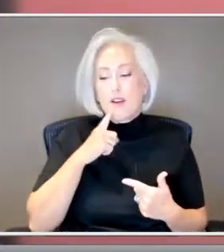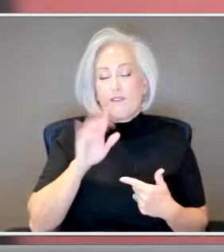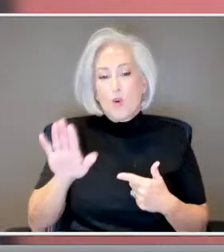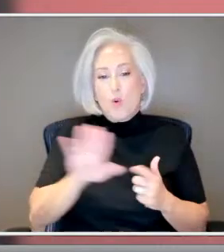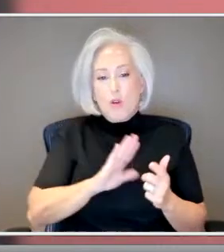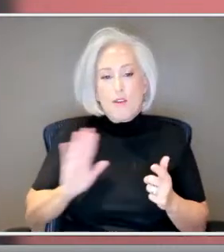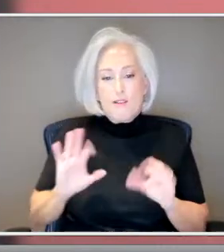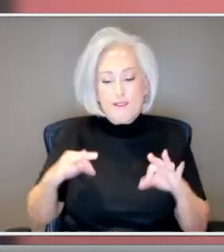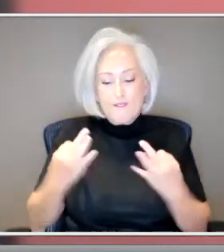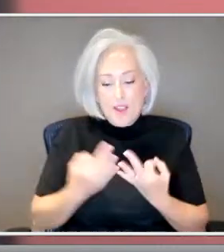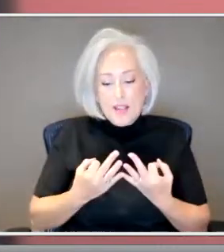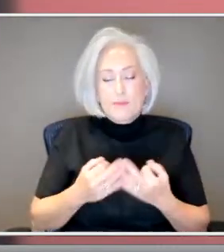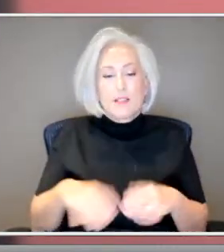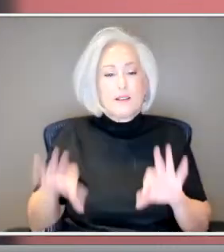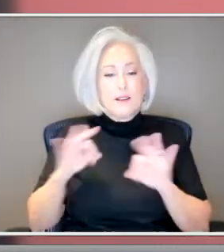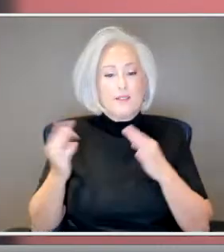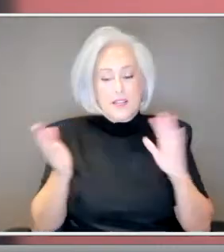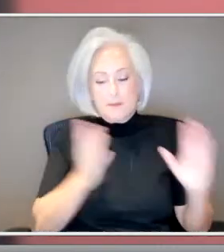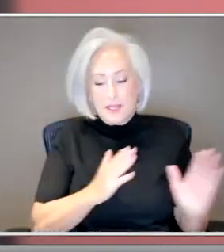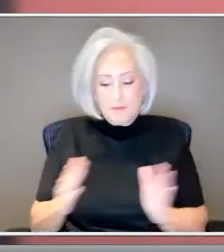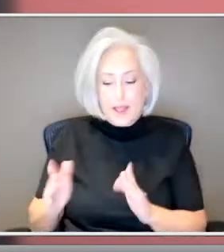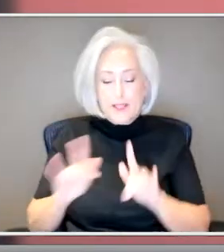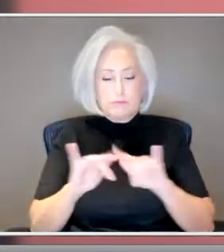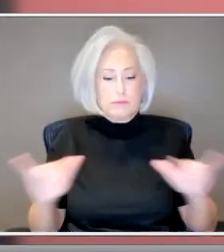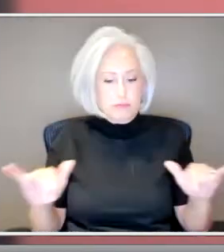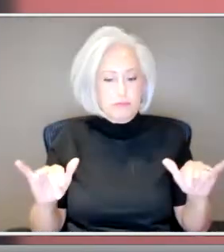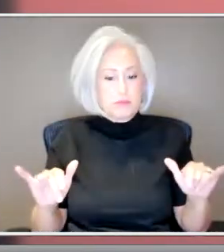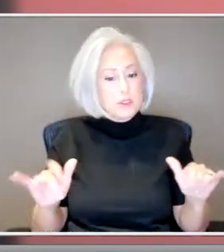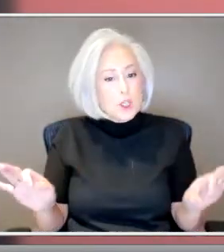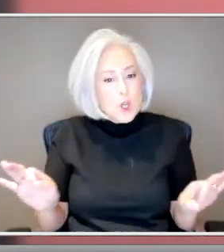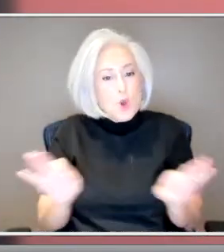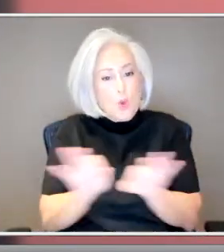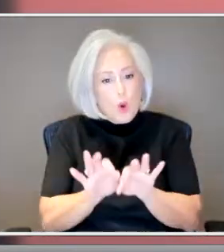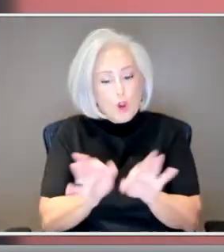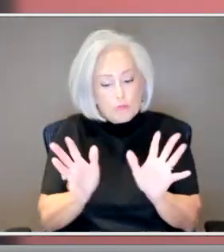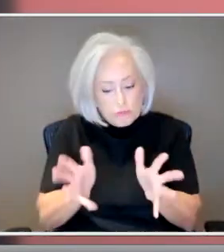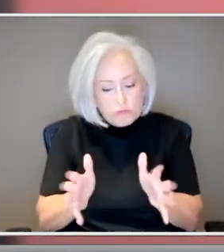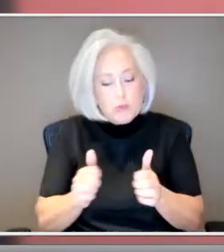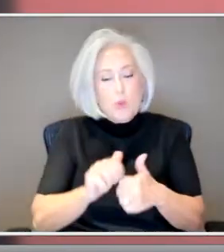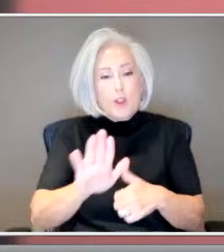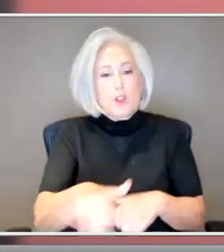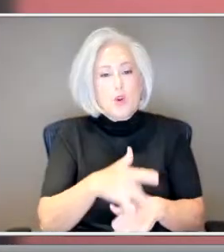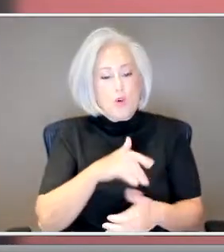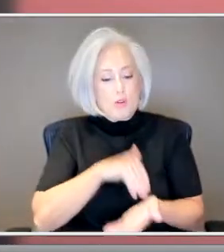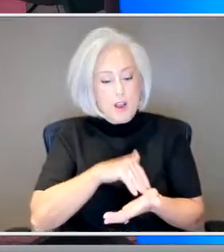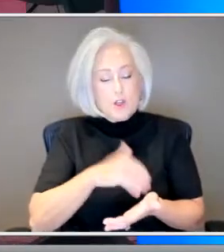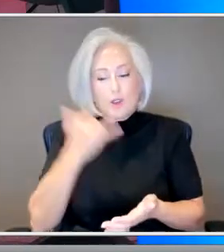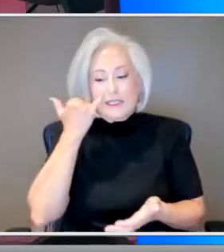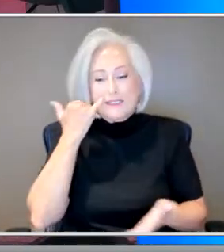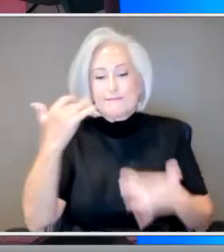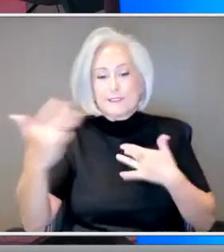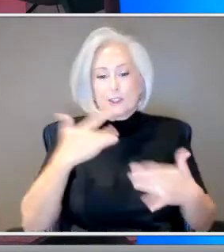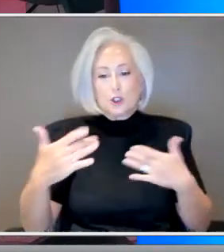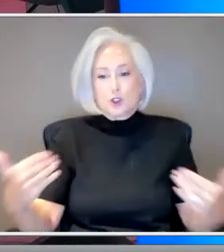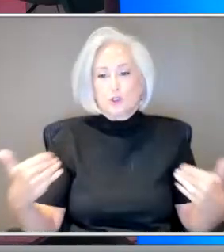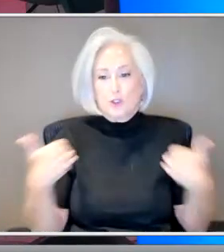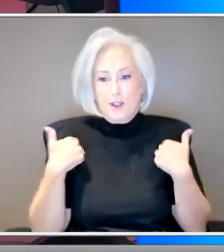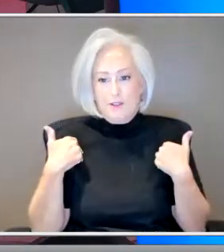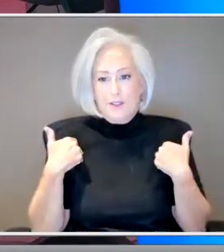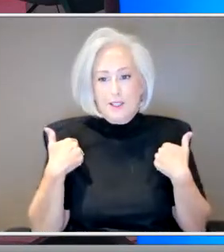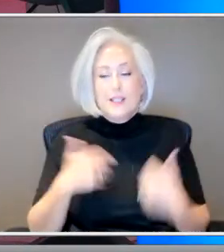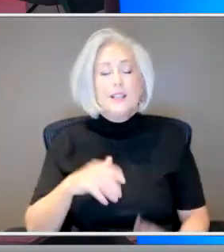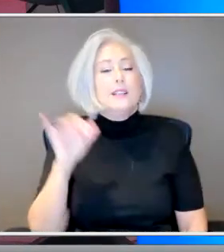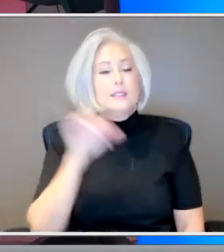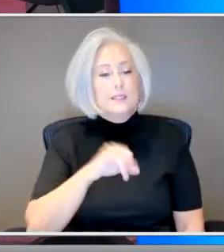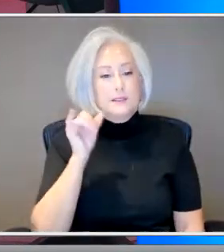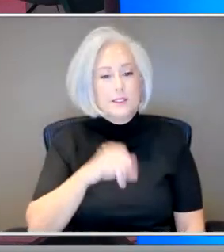planning. And so definitely worth talking to your doctors if you have concerns. Yeah, and the counseling part, we haven't